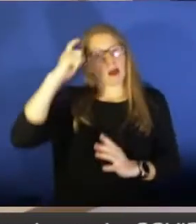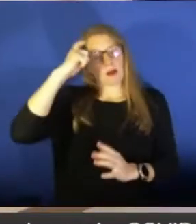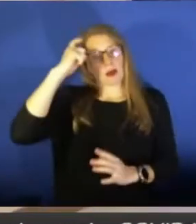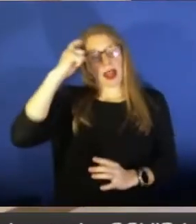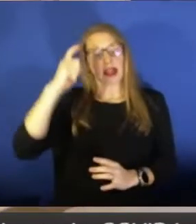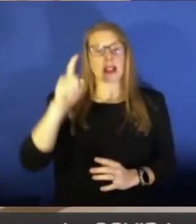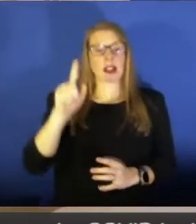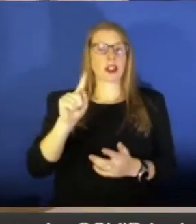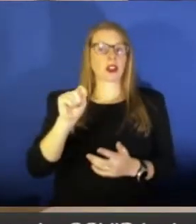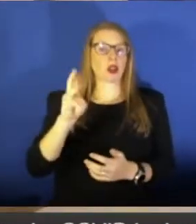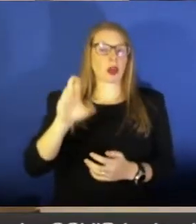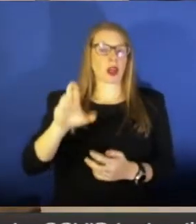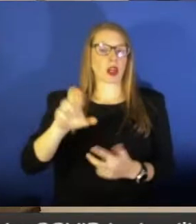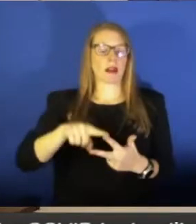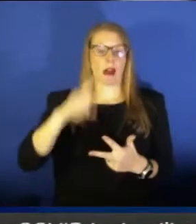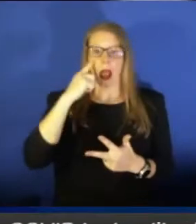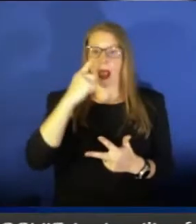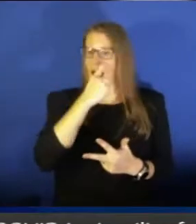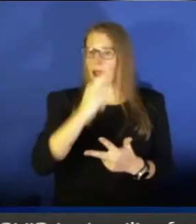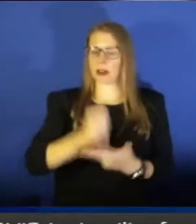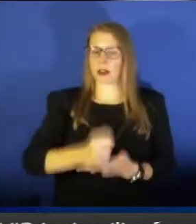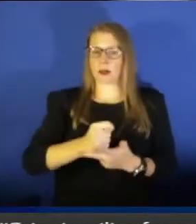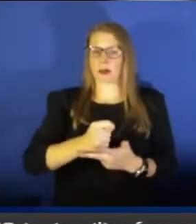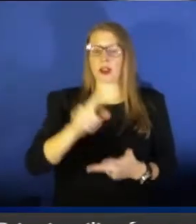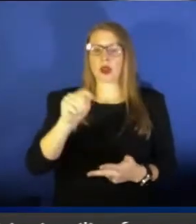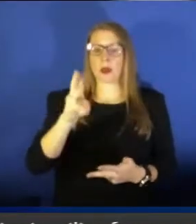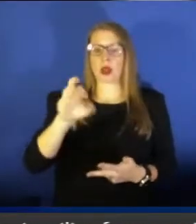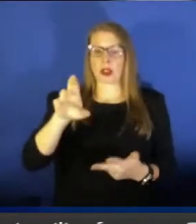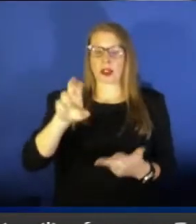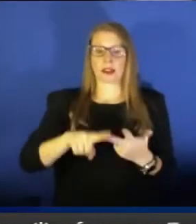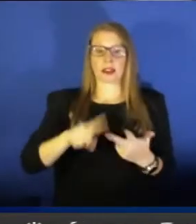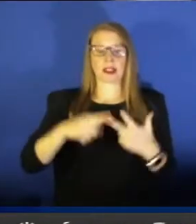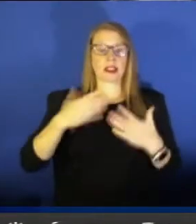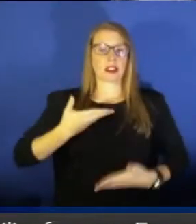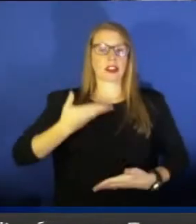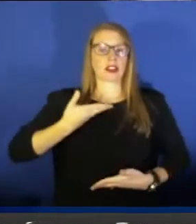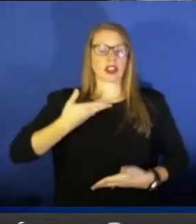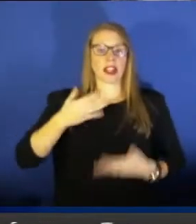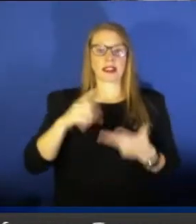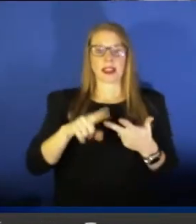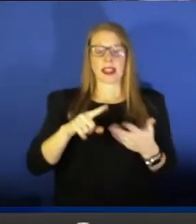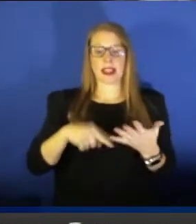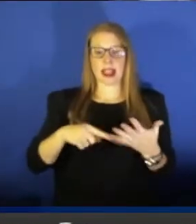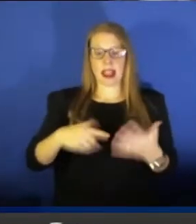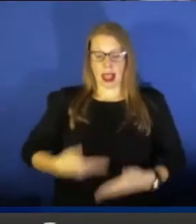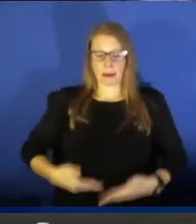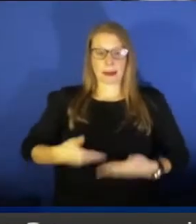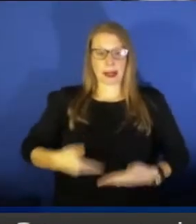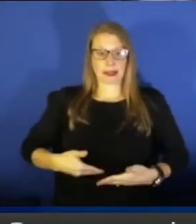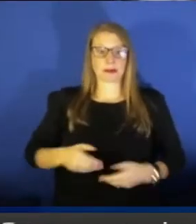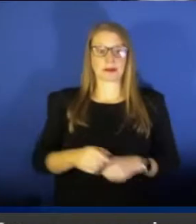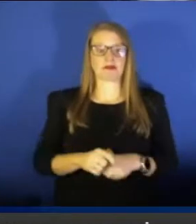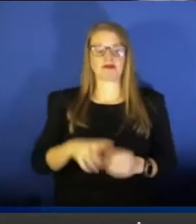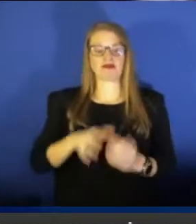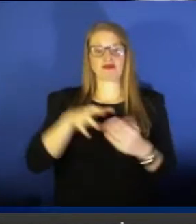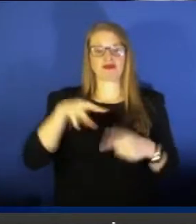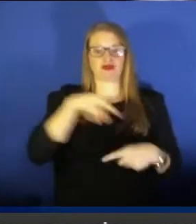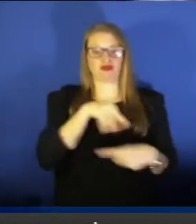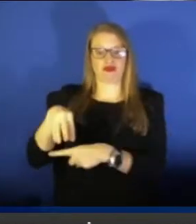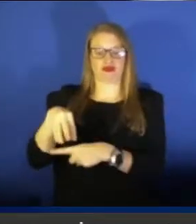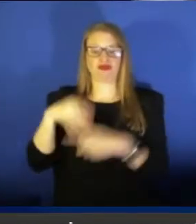well as tumors in the chest and abdomen, basically any place where precious other organs and tissues are nearby. The targeted